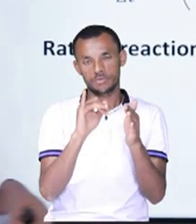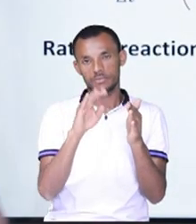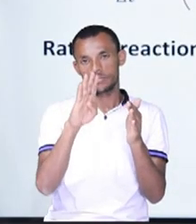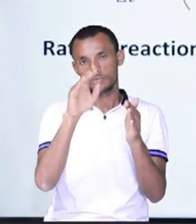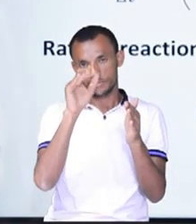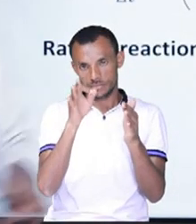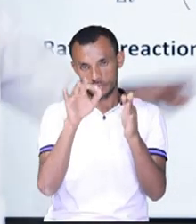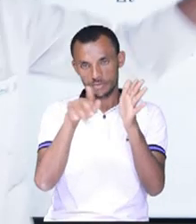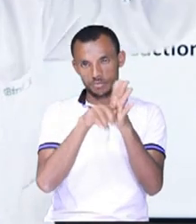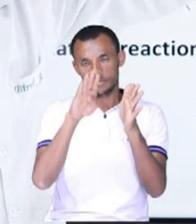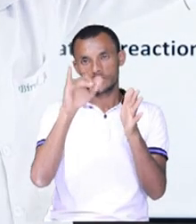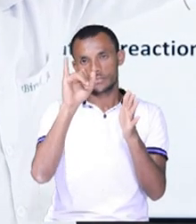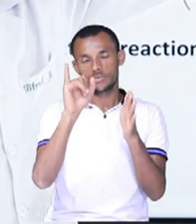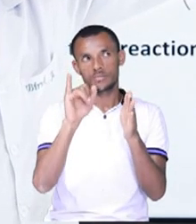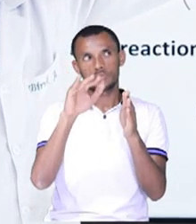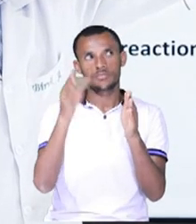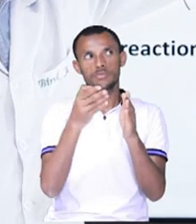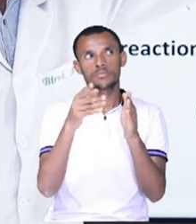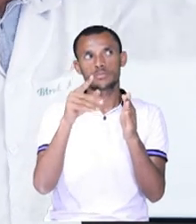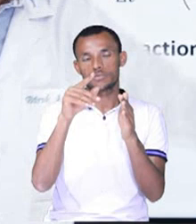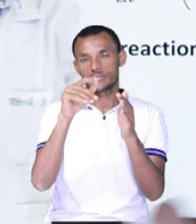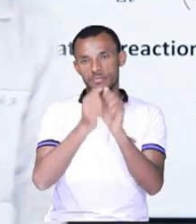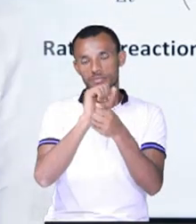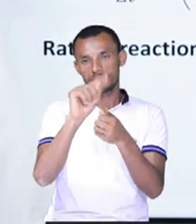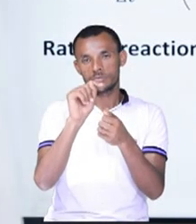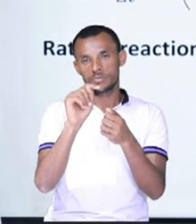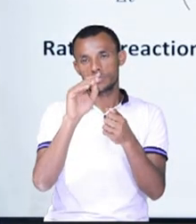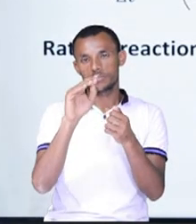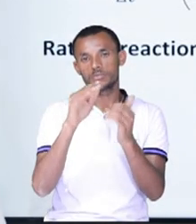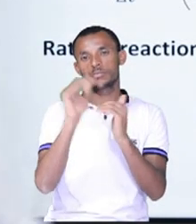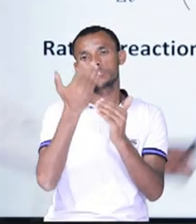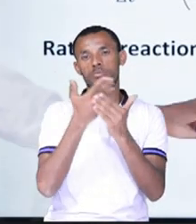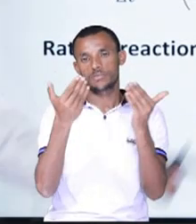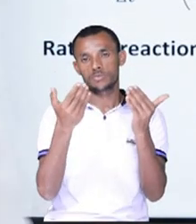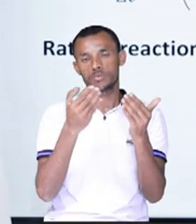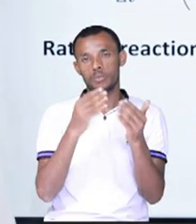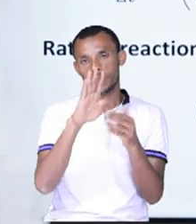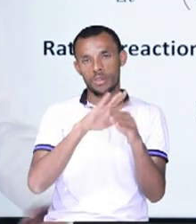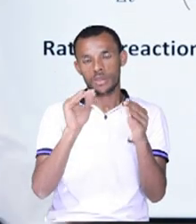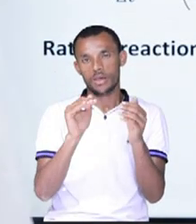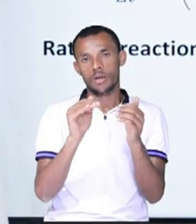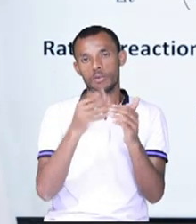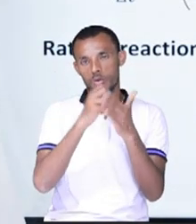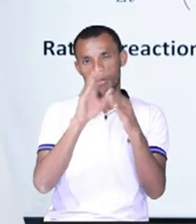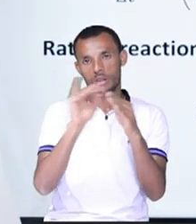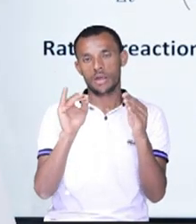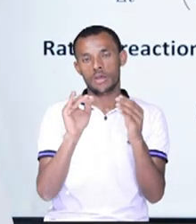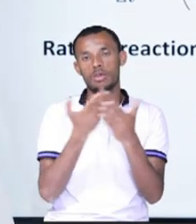initial. Students, which one is greater? B final or B initial? For B, for